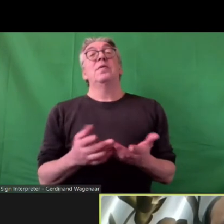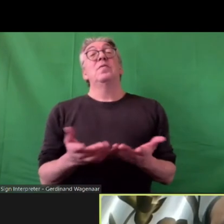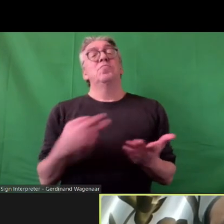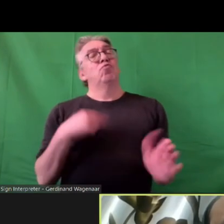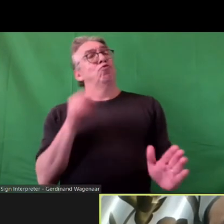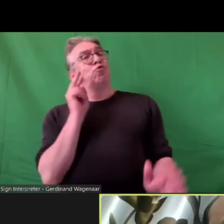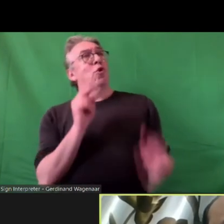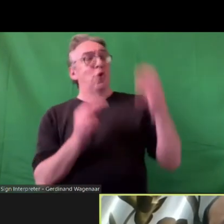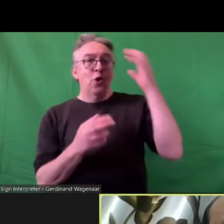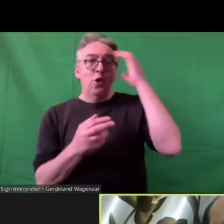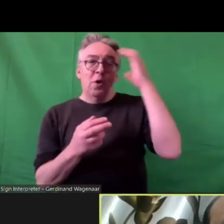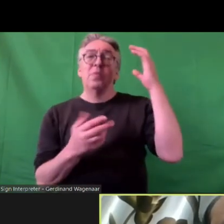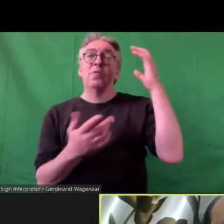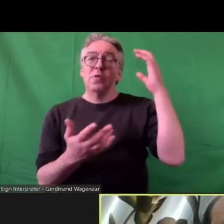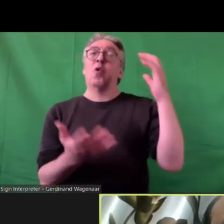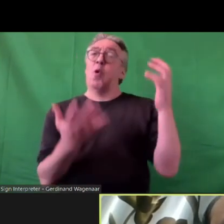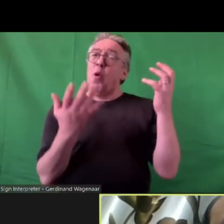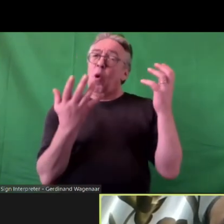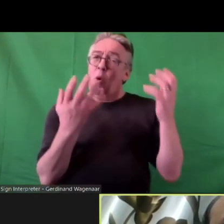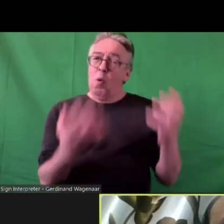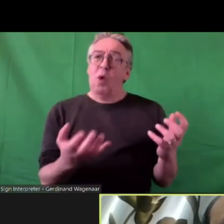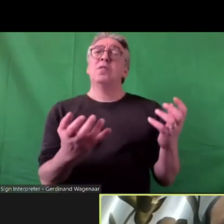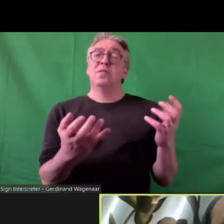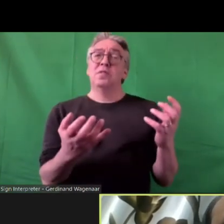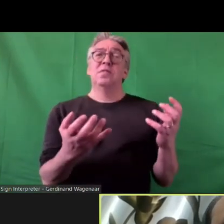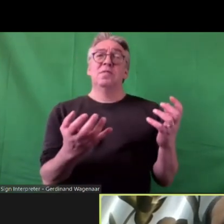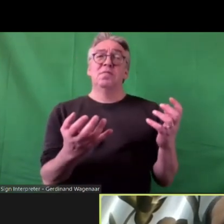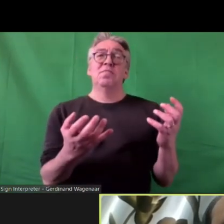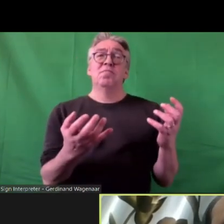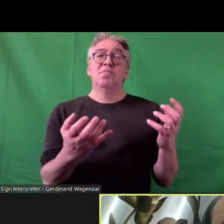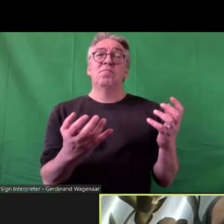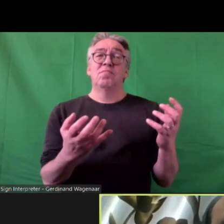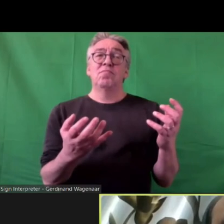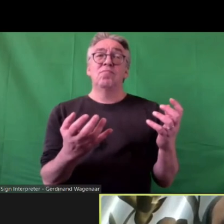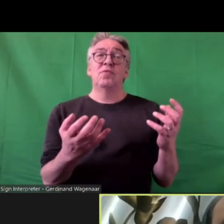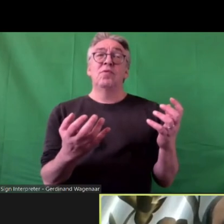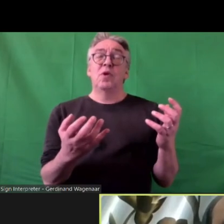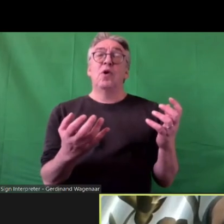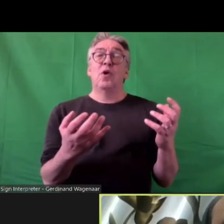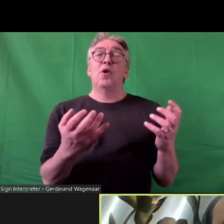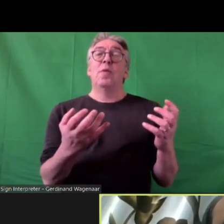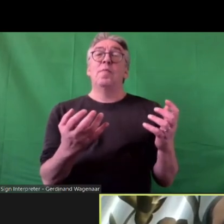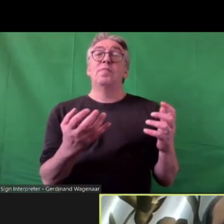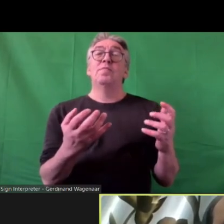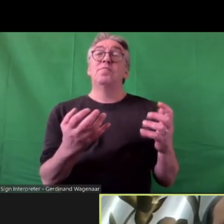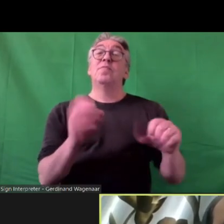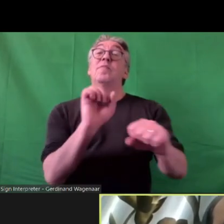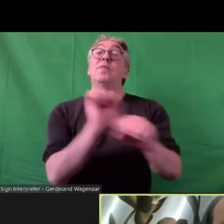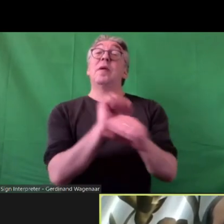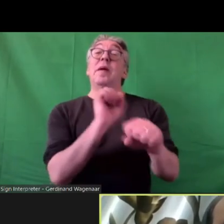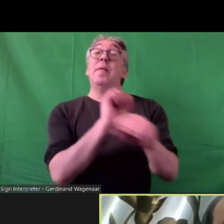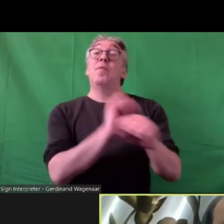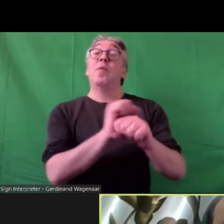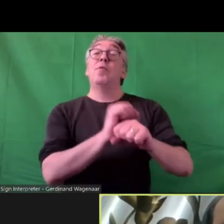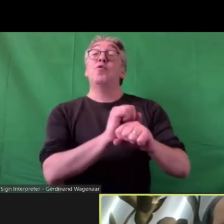trying to make the BD jobs accessible for the people with disabilities. BD jobs portal is one of the largest web portal